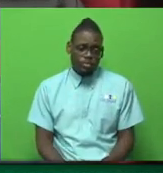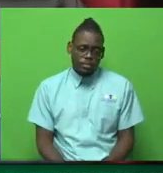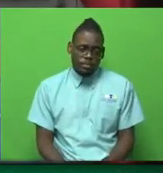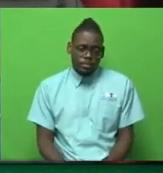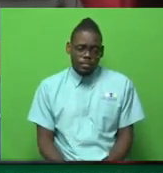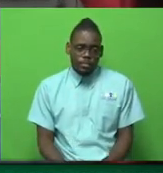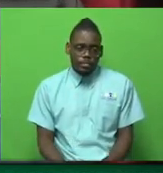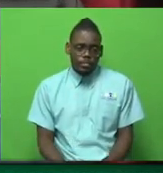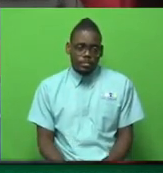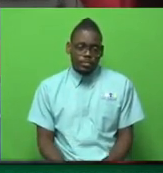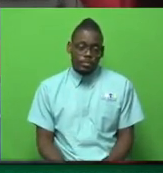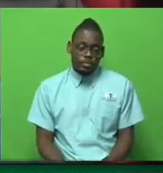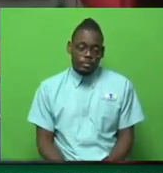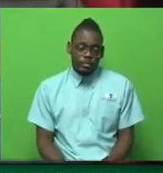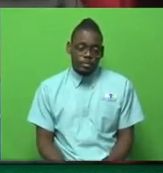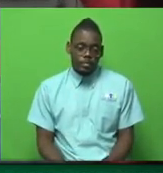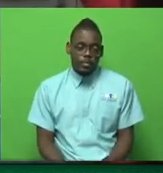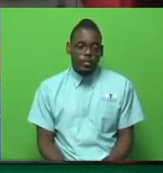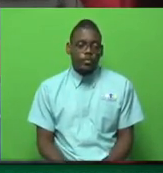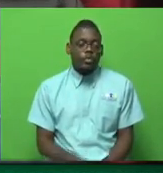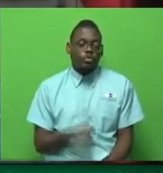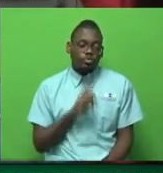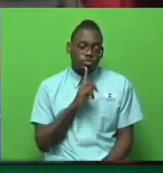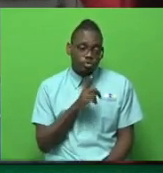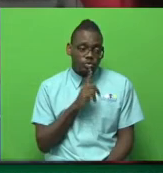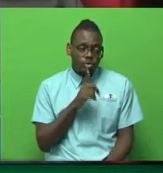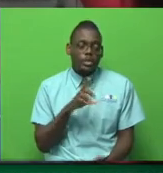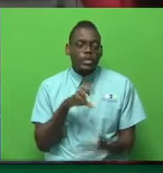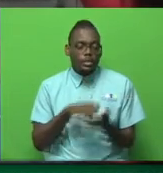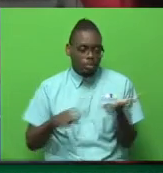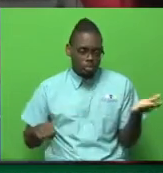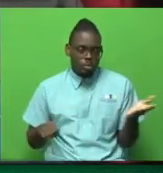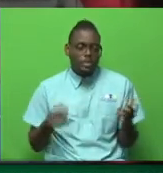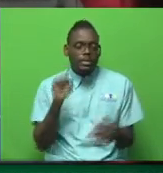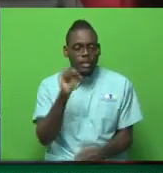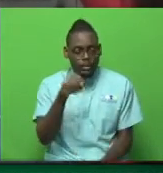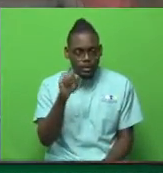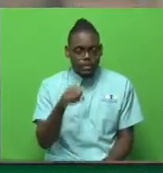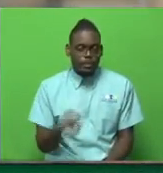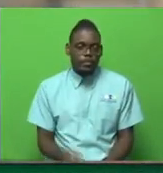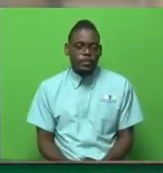I am sure he did and he has I sure he did retract